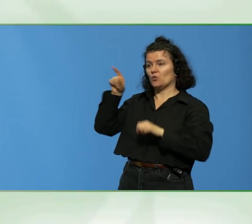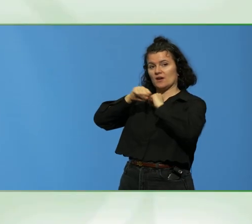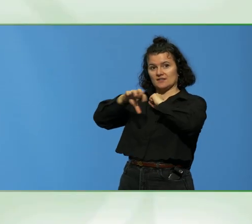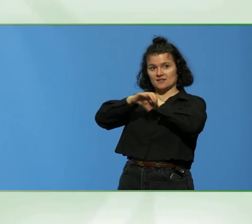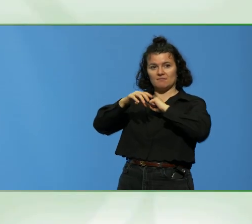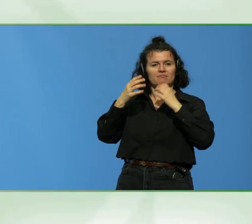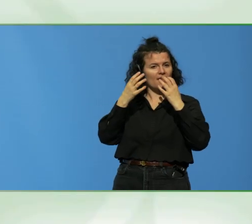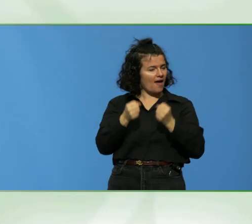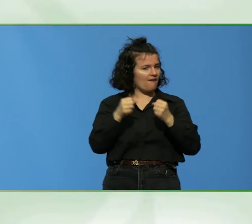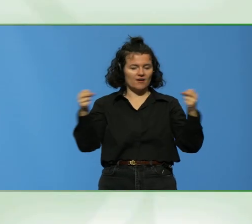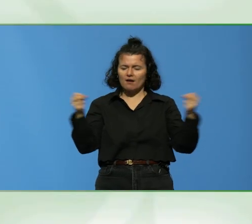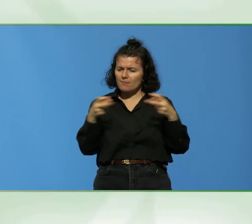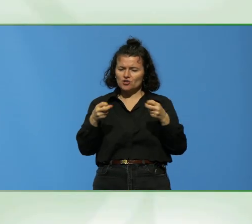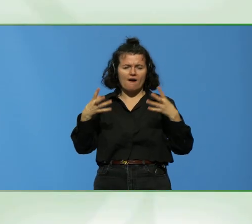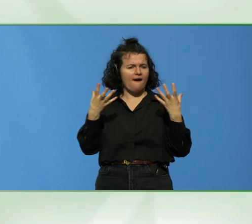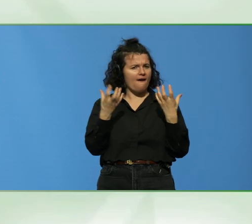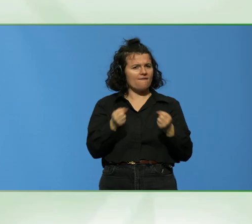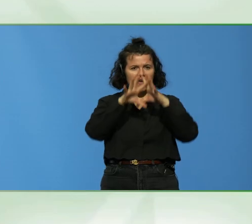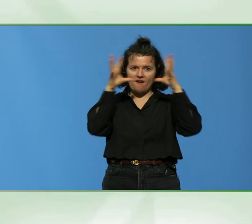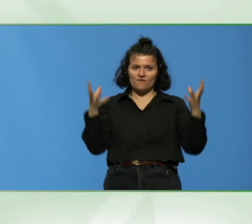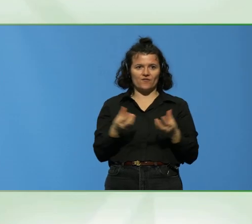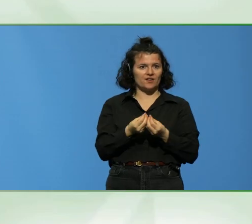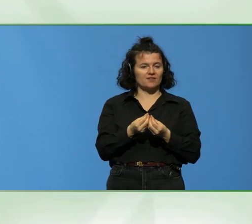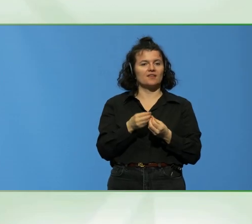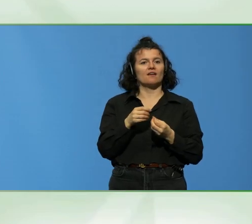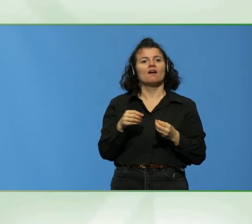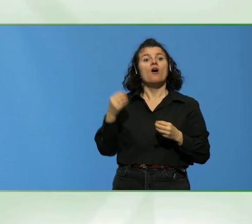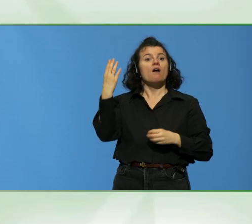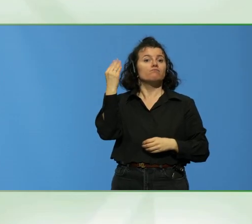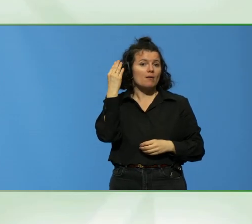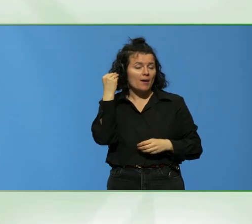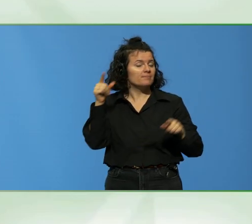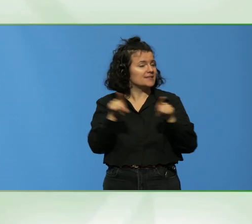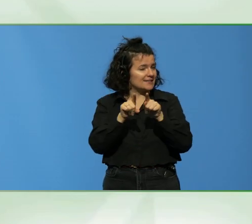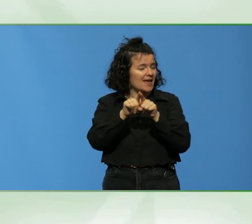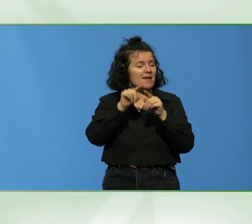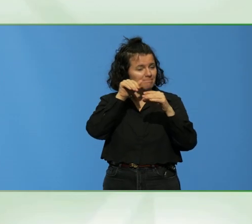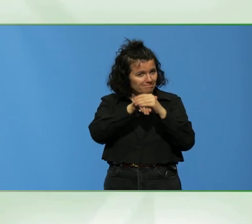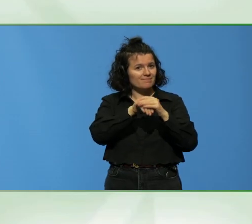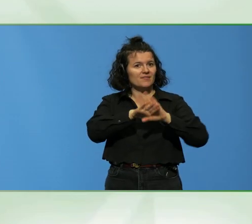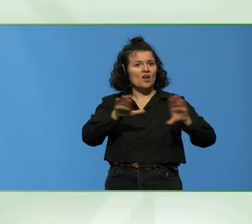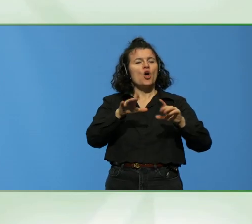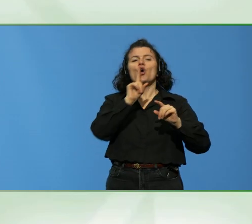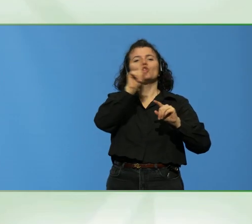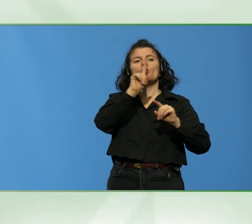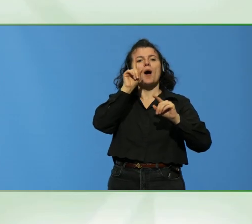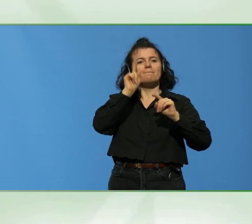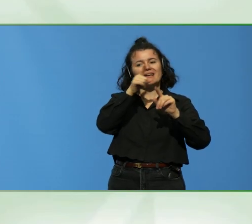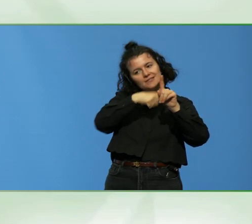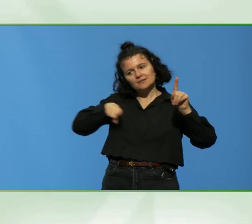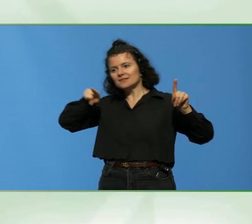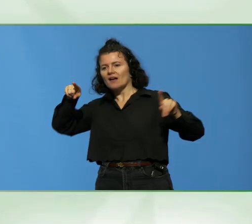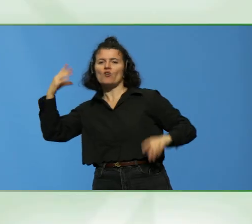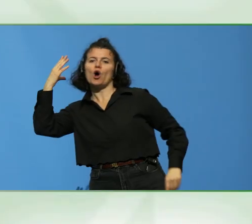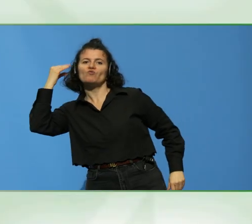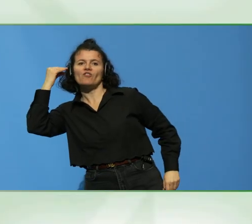so you don't have to go to a separate platform to get the audio described version. You don't have to go to somewhere else to get the captioned version. But